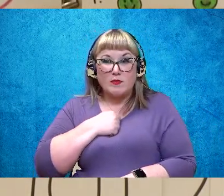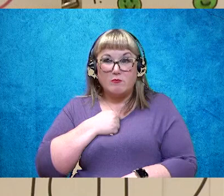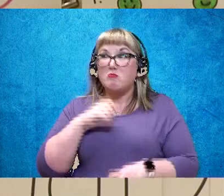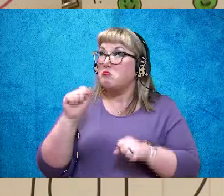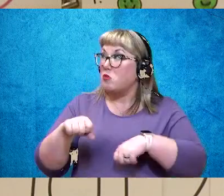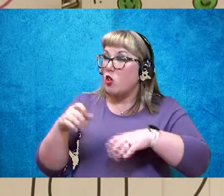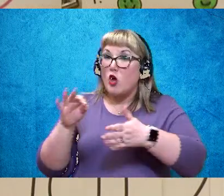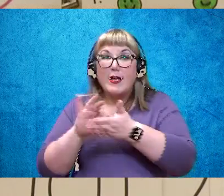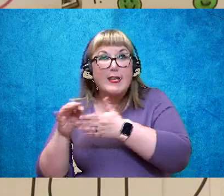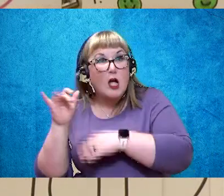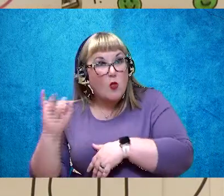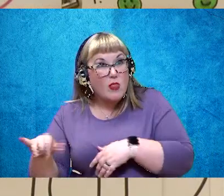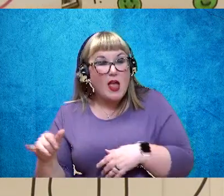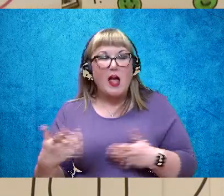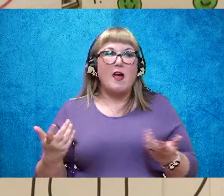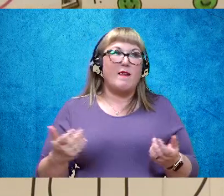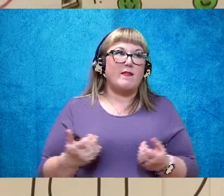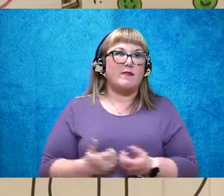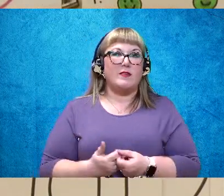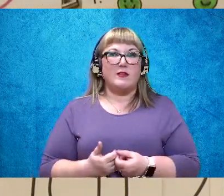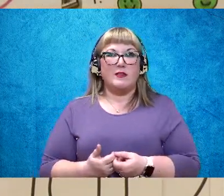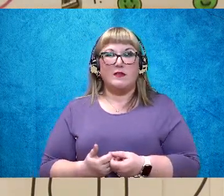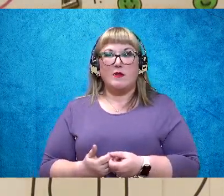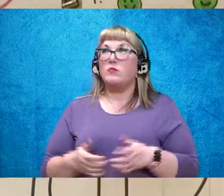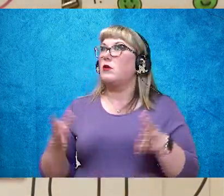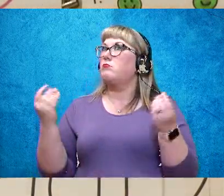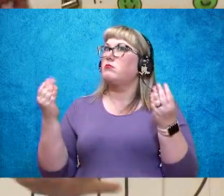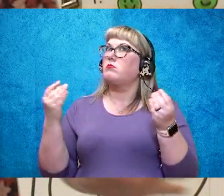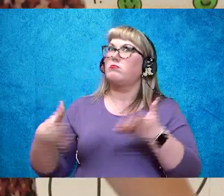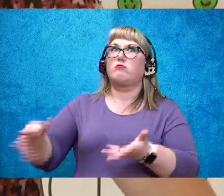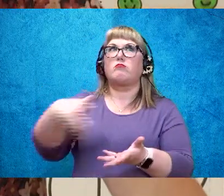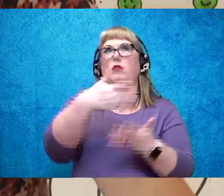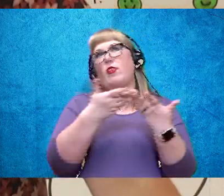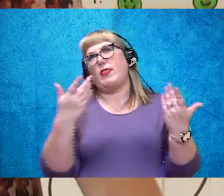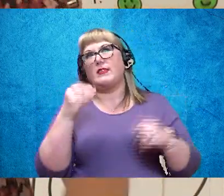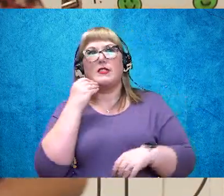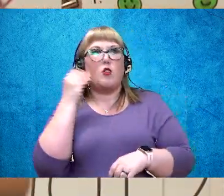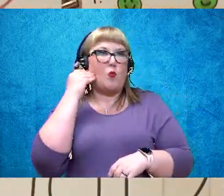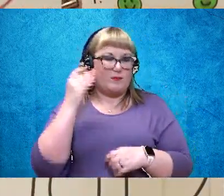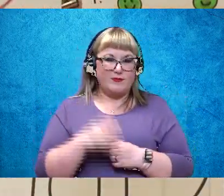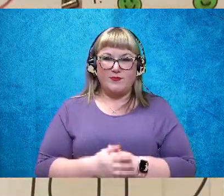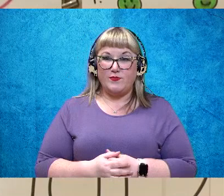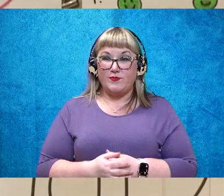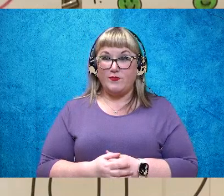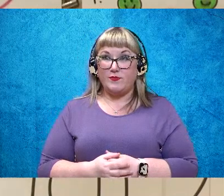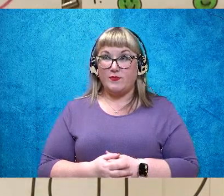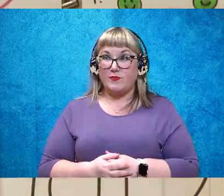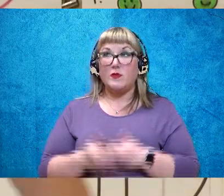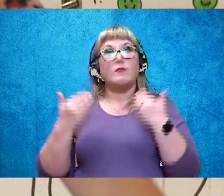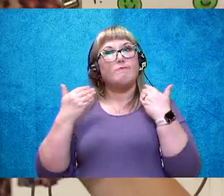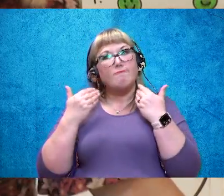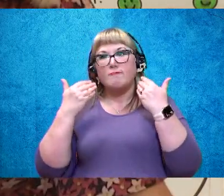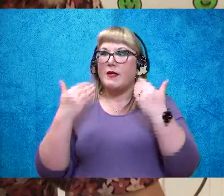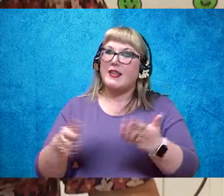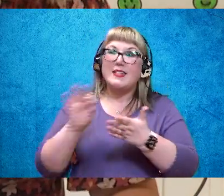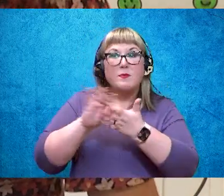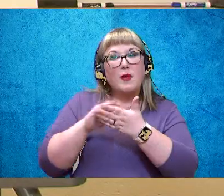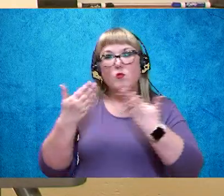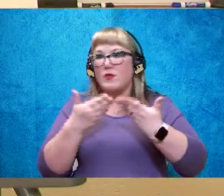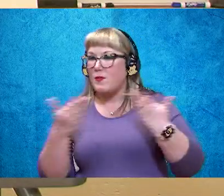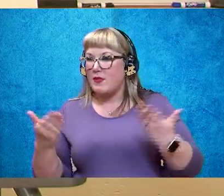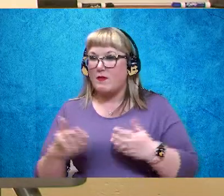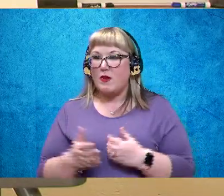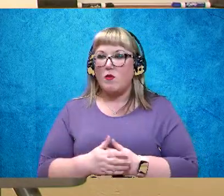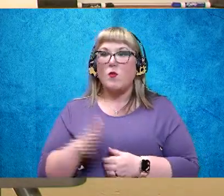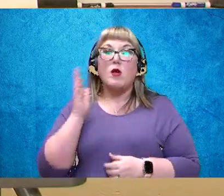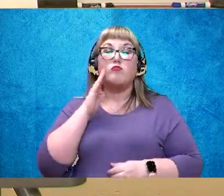you could count something like that. So all kinds of collections of things that you can count at home. So let's start counting some objects. I am